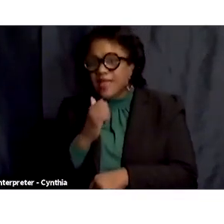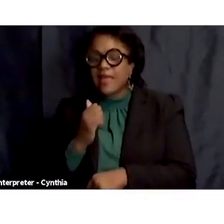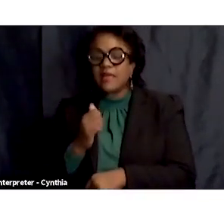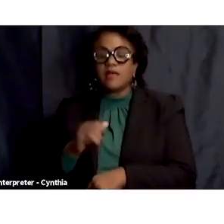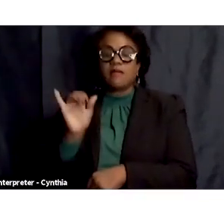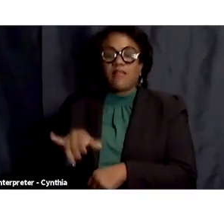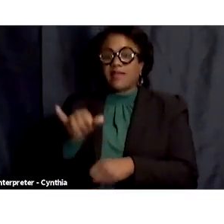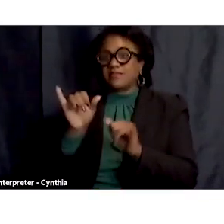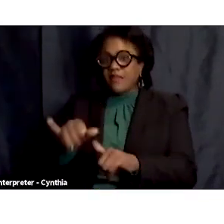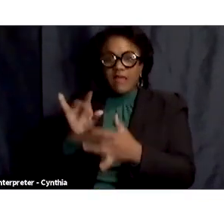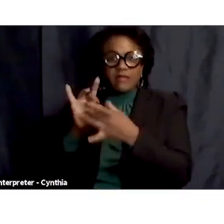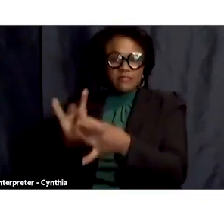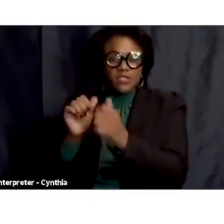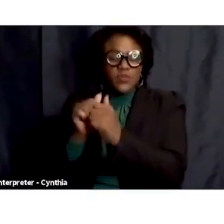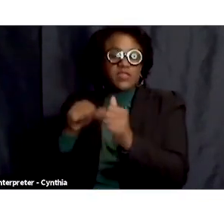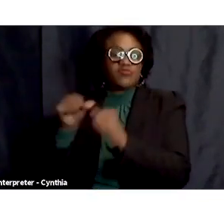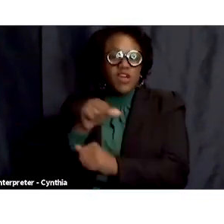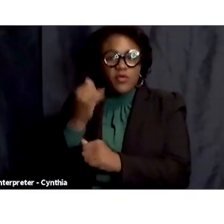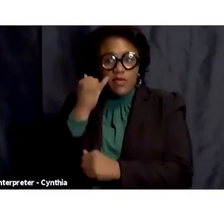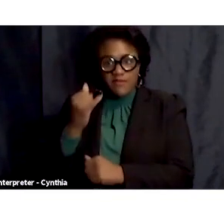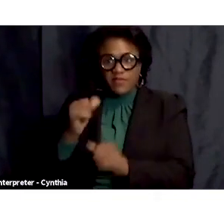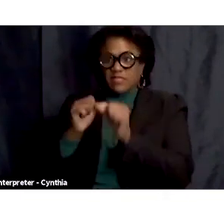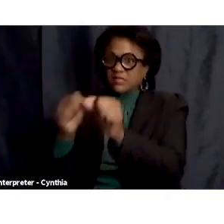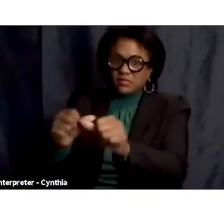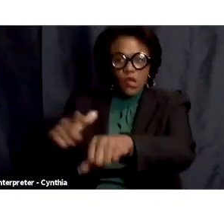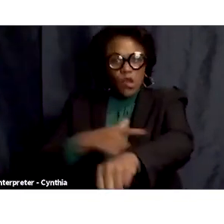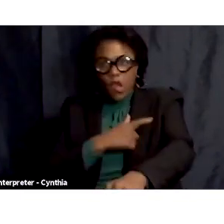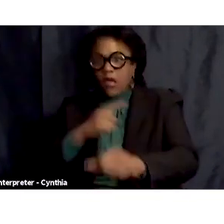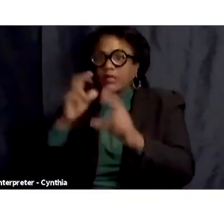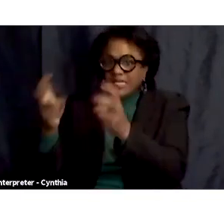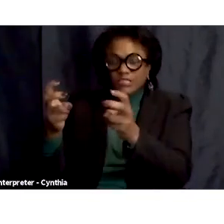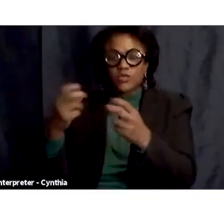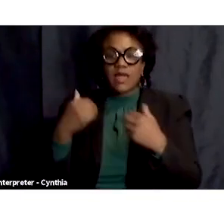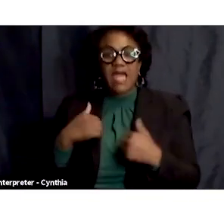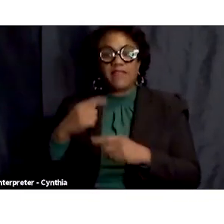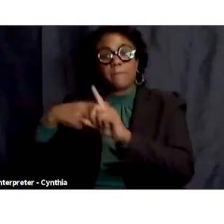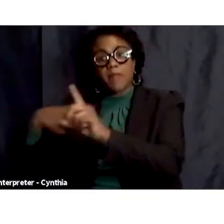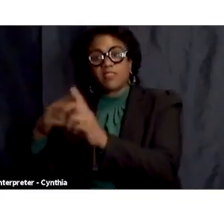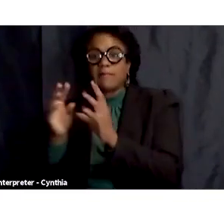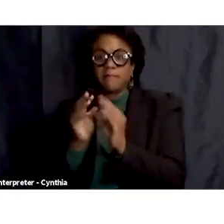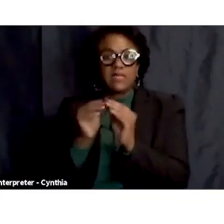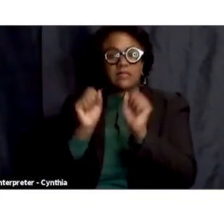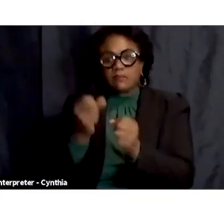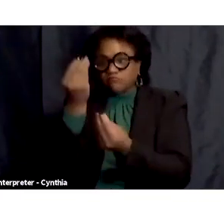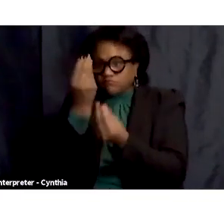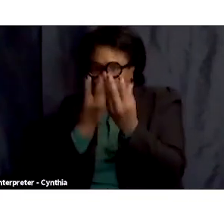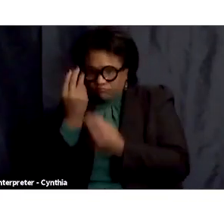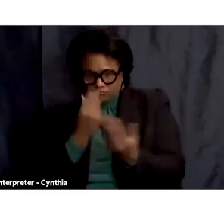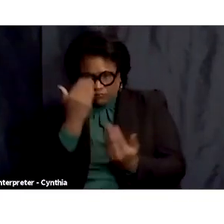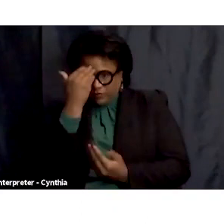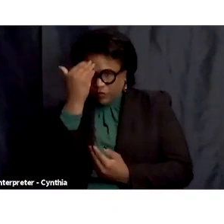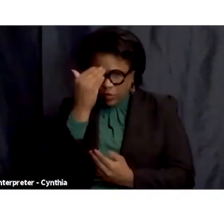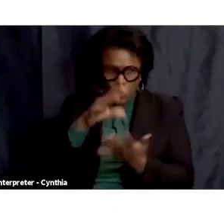touch with each other, seeing what's going on. If it's a long-standing issue that you're working on, having monthly meetings just to keep people updated, get new ideas, talk